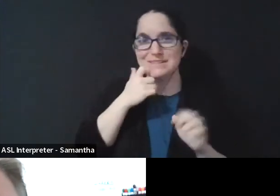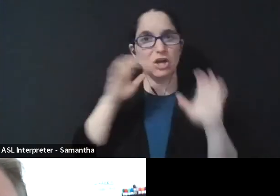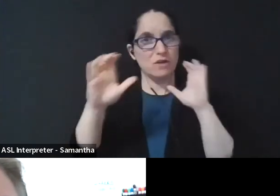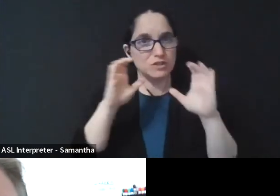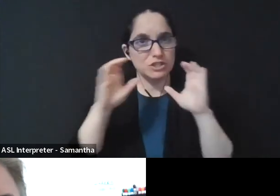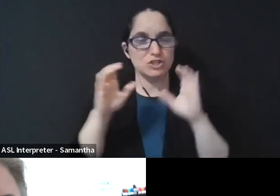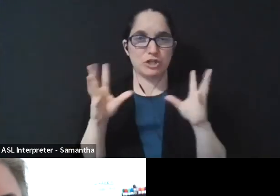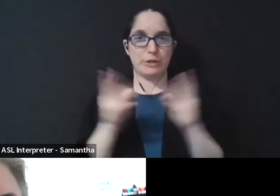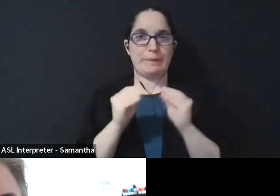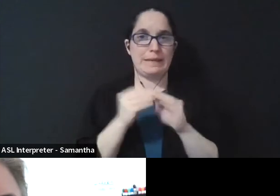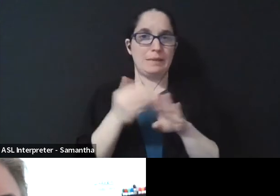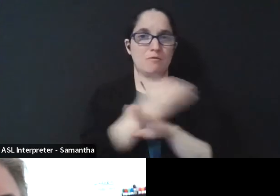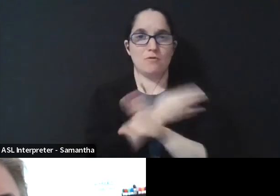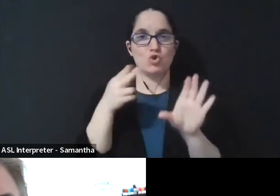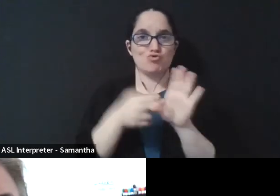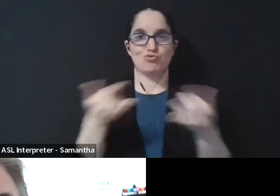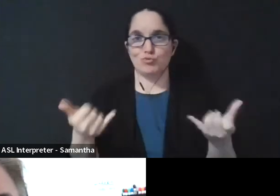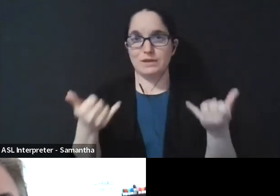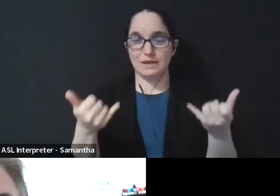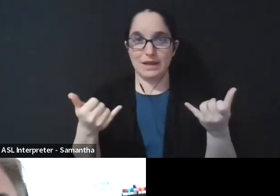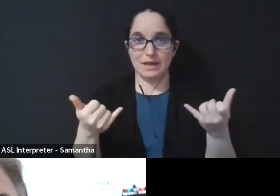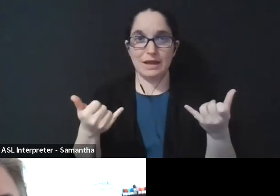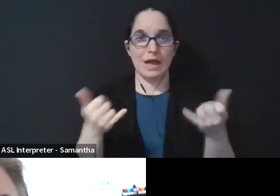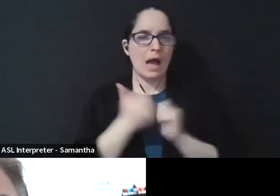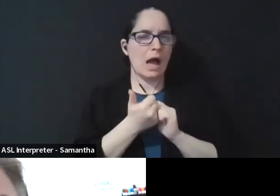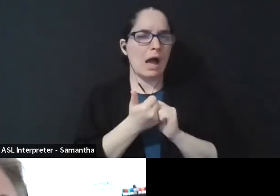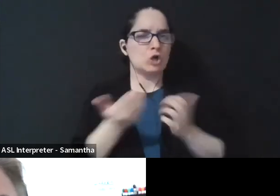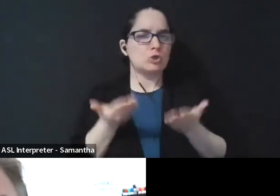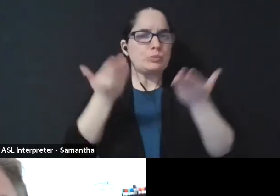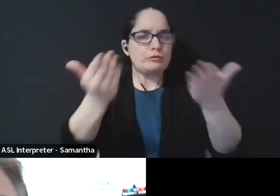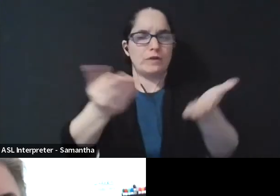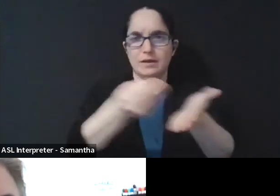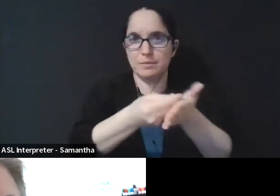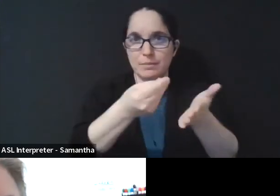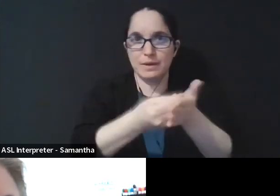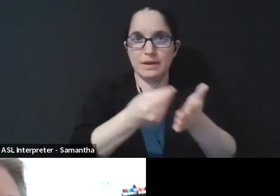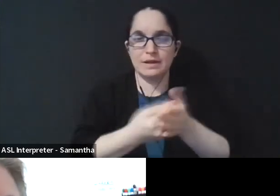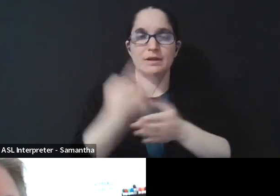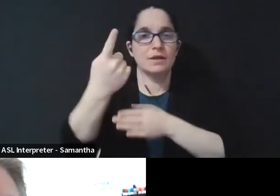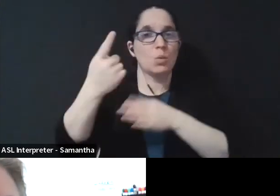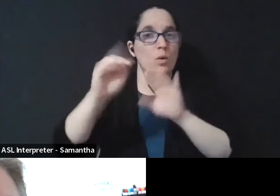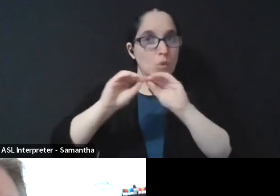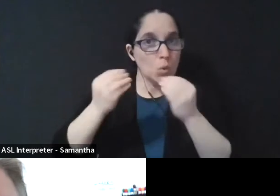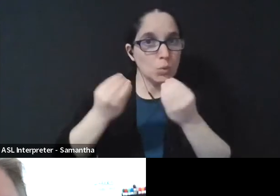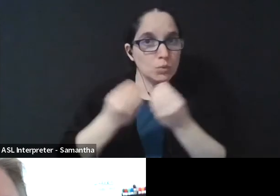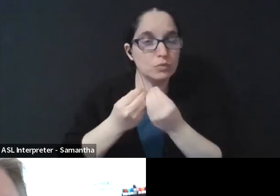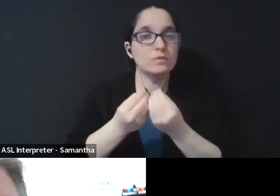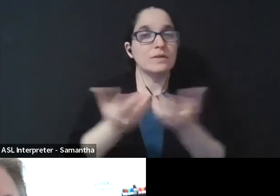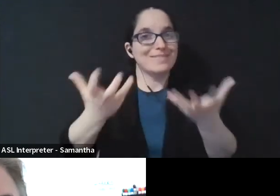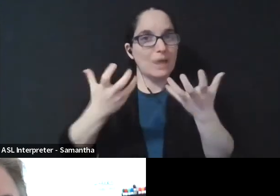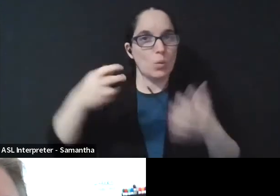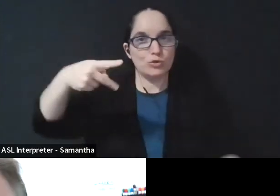I got on this to provide funding to an organization that wanted to do a pilot